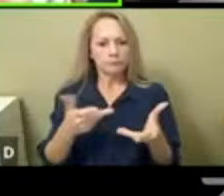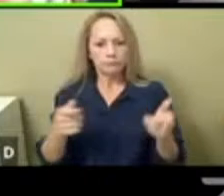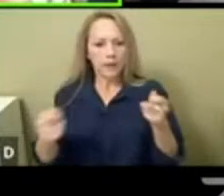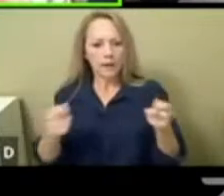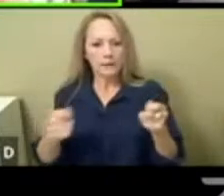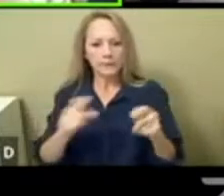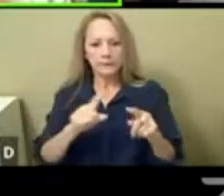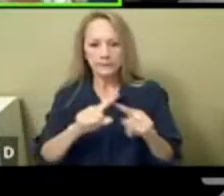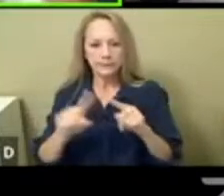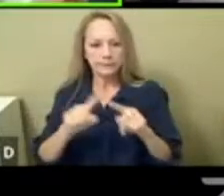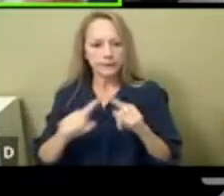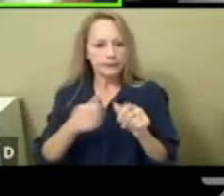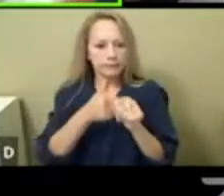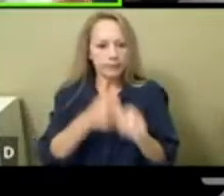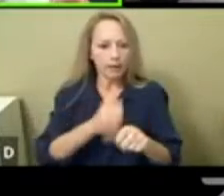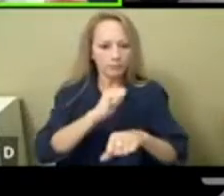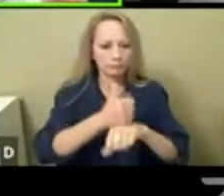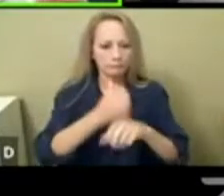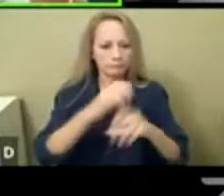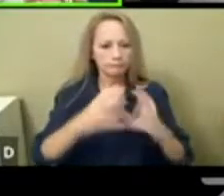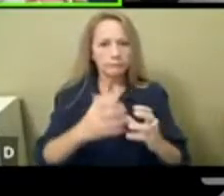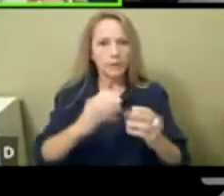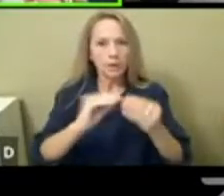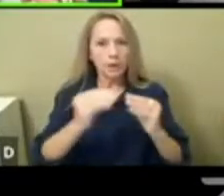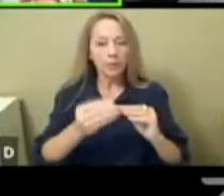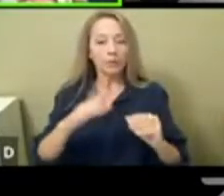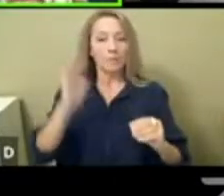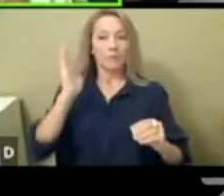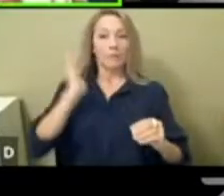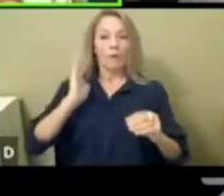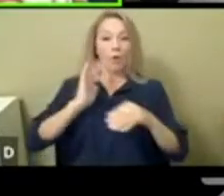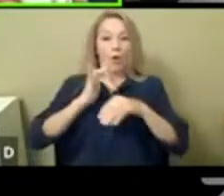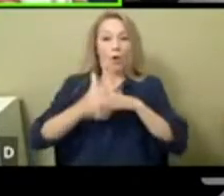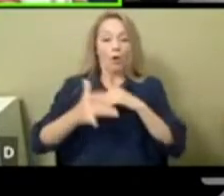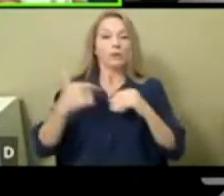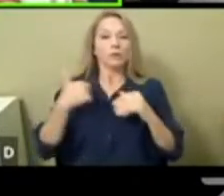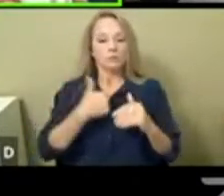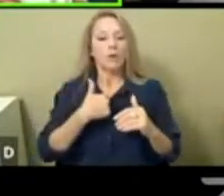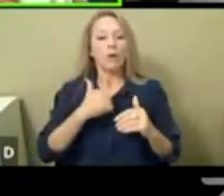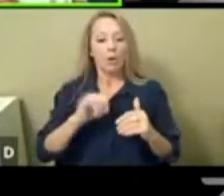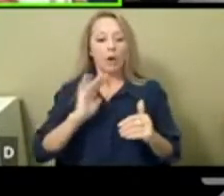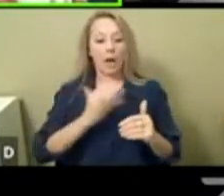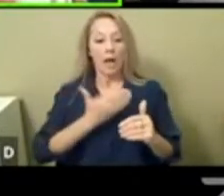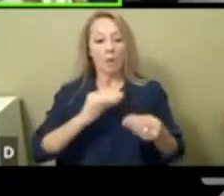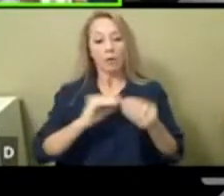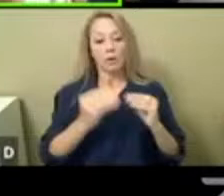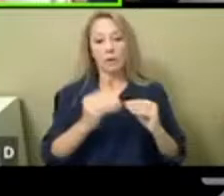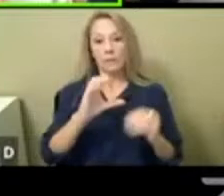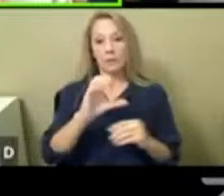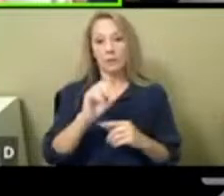set numbers. And so, for example, early on, we'd say, okay, when our COVID census gets to,